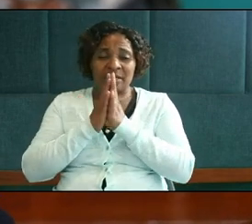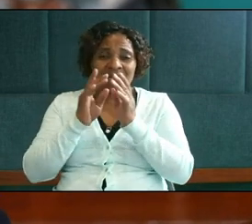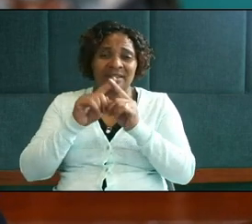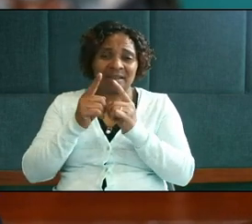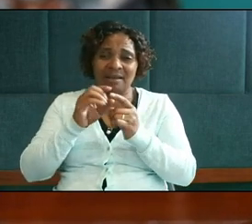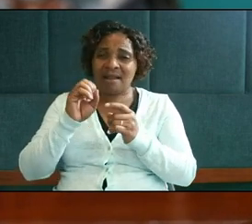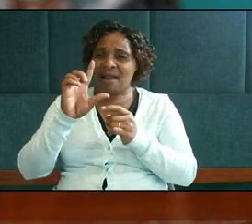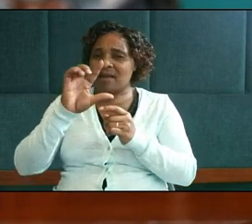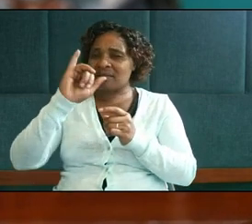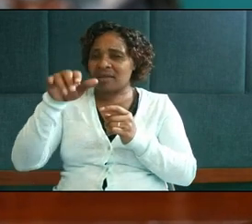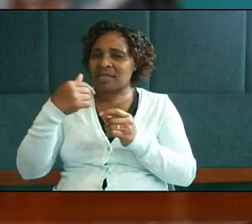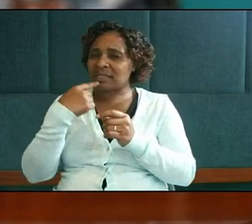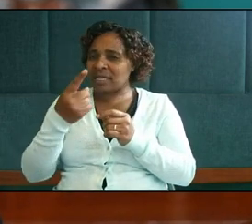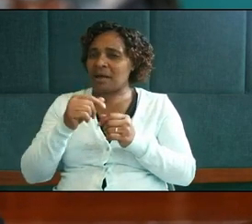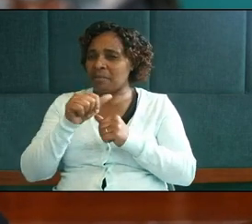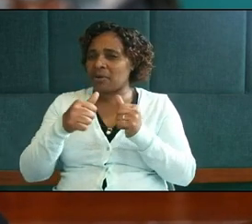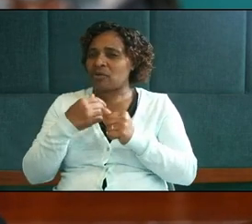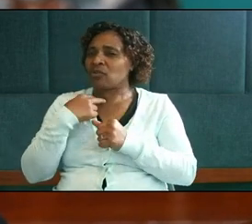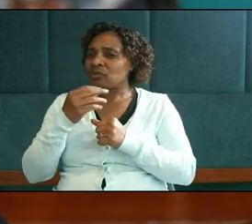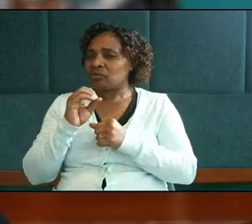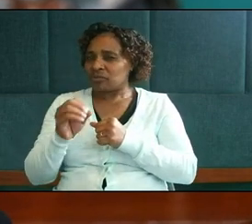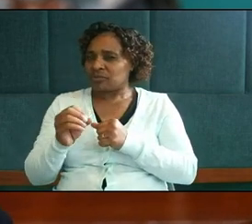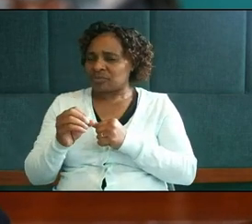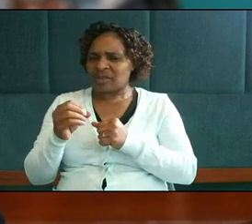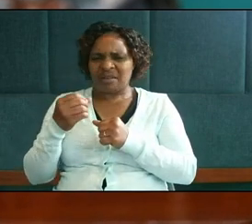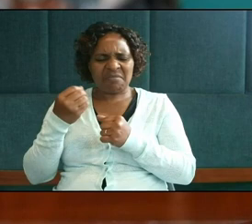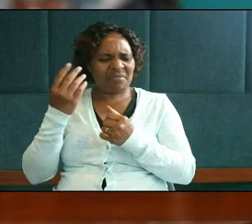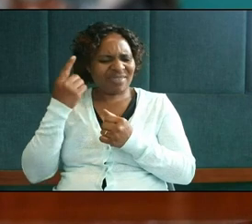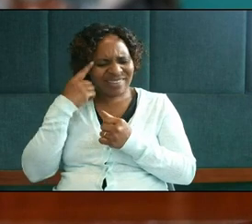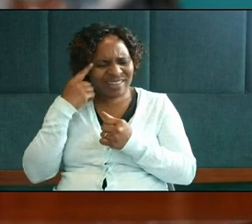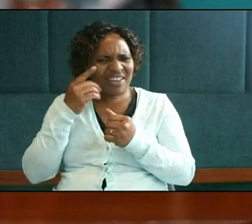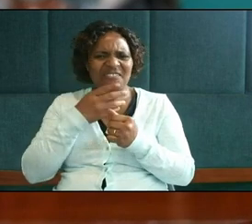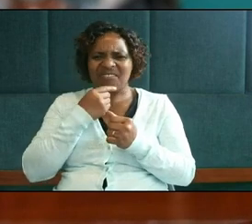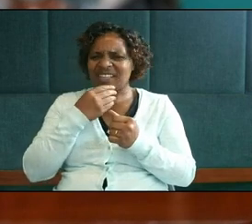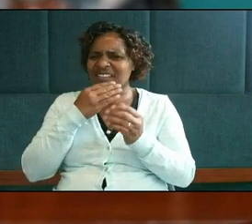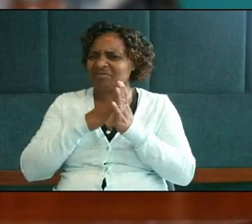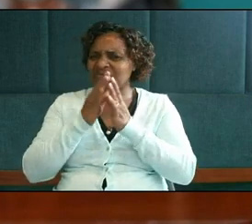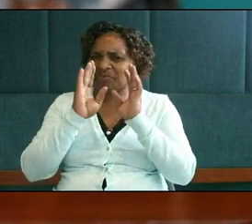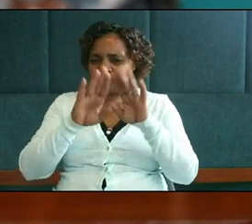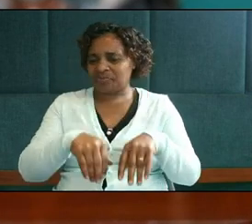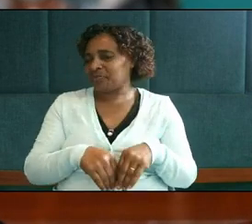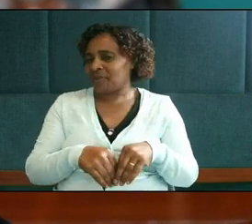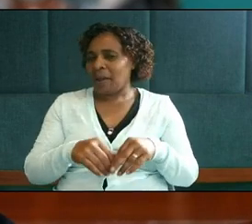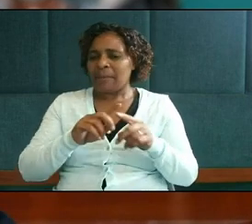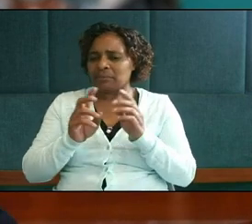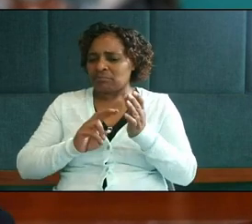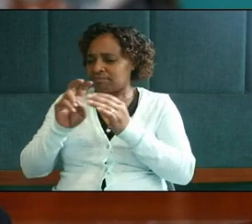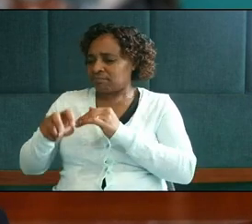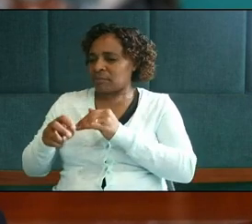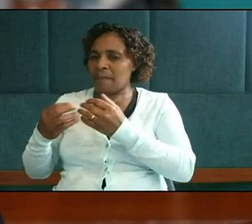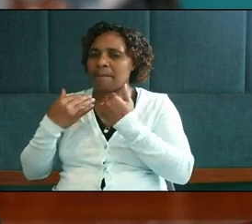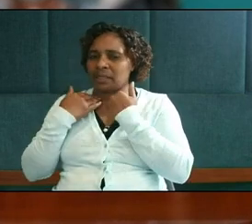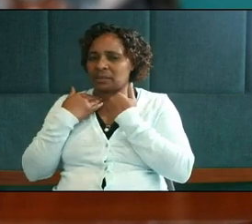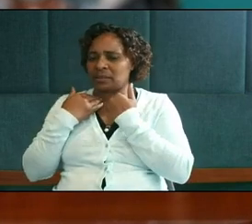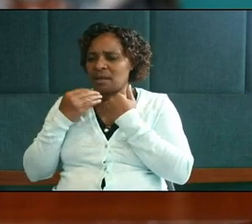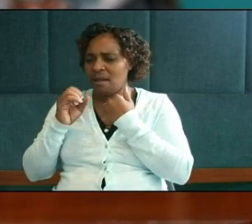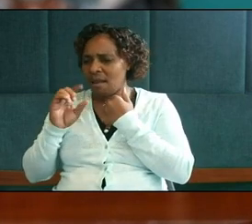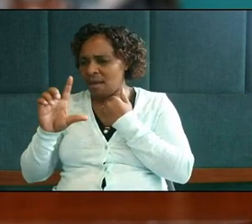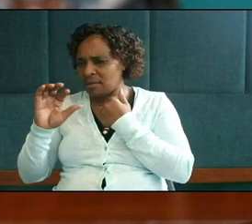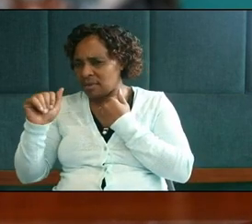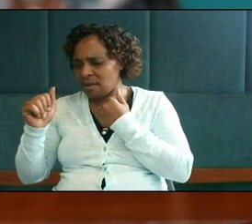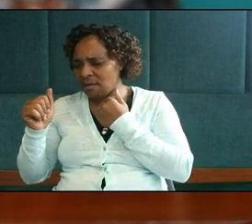didn't tell him about the voice. He didn't think father would be interested. Climbing into bed, Elijah felt a little